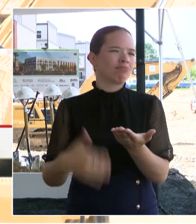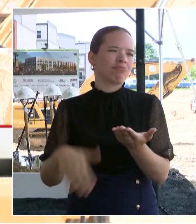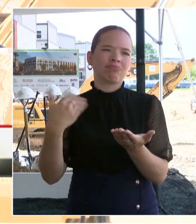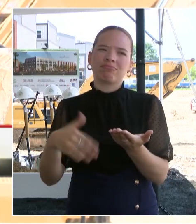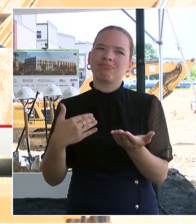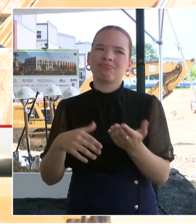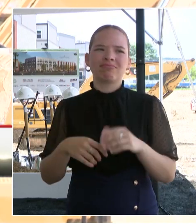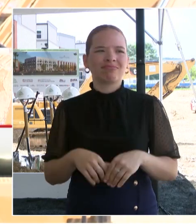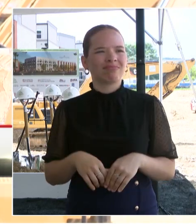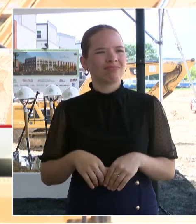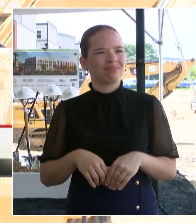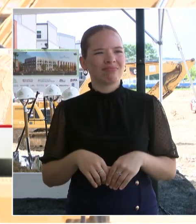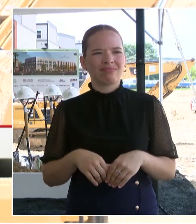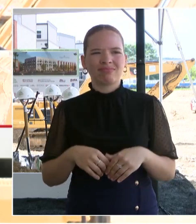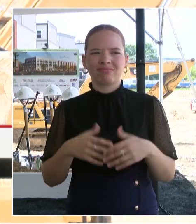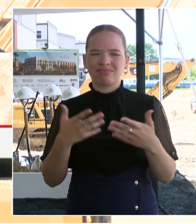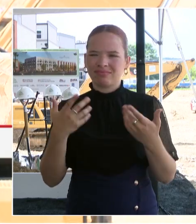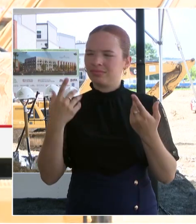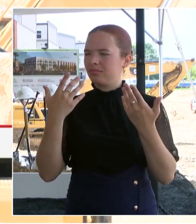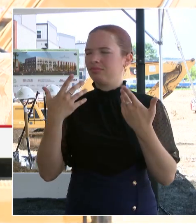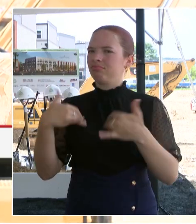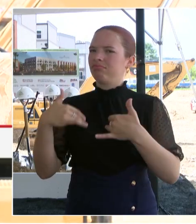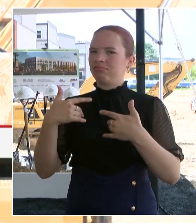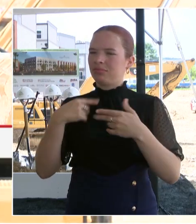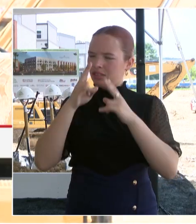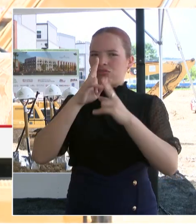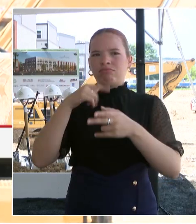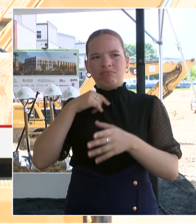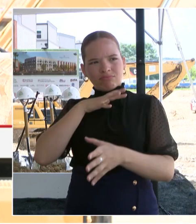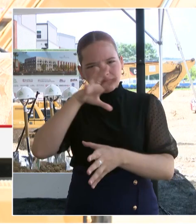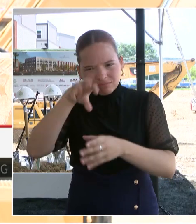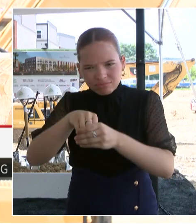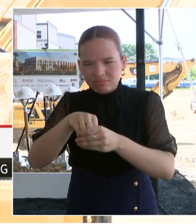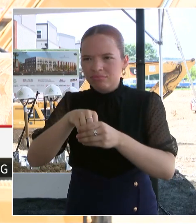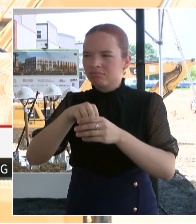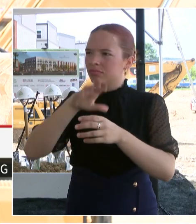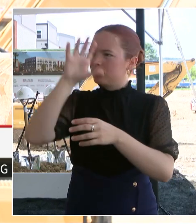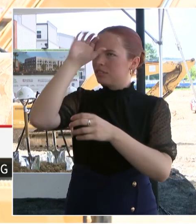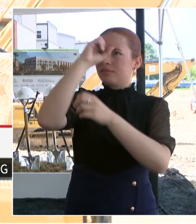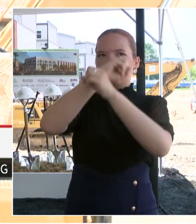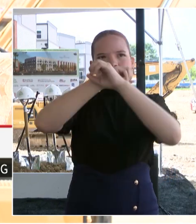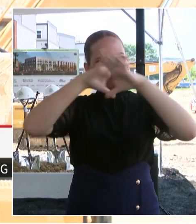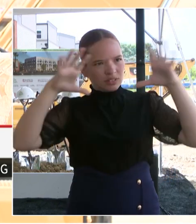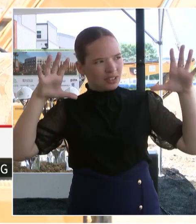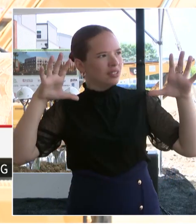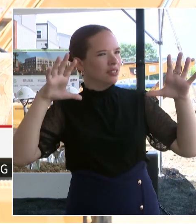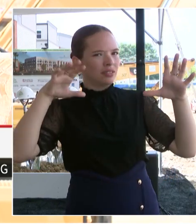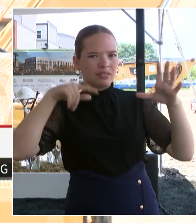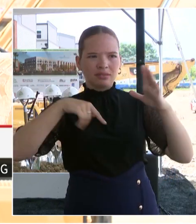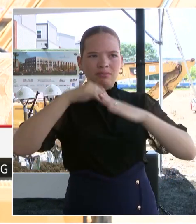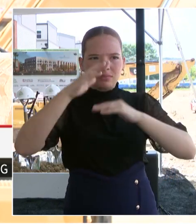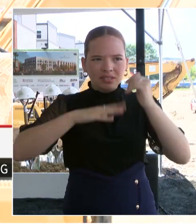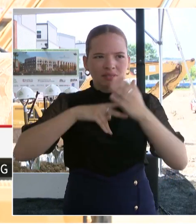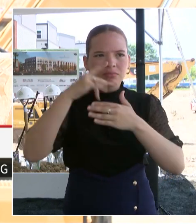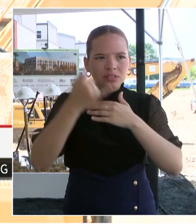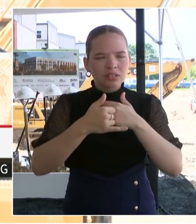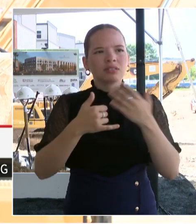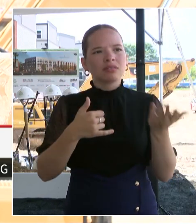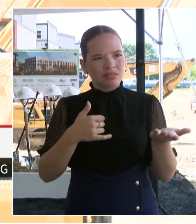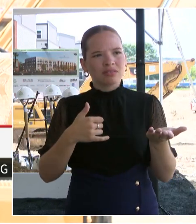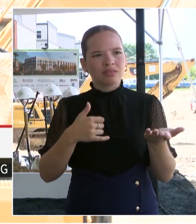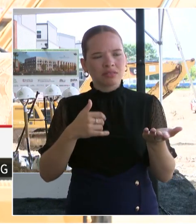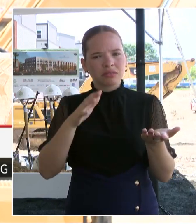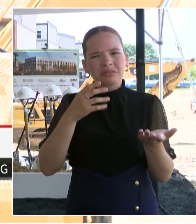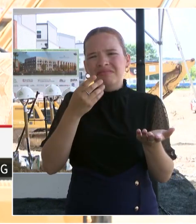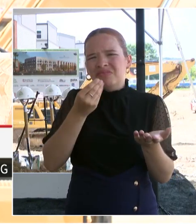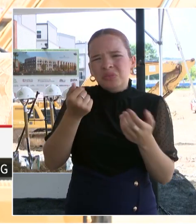We've only been on the scene for a few years, but we see the energy. We know all of the partnership and love that went